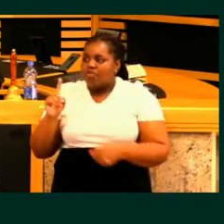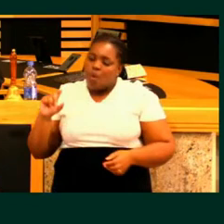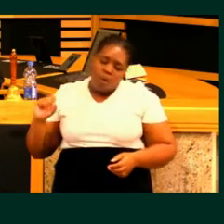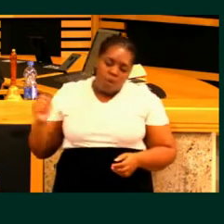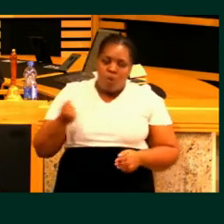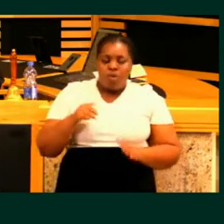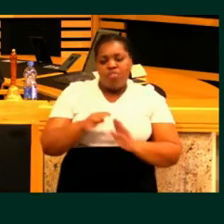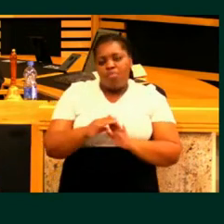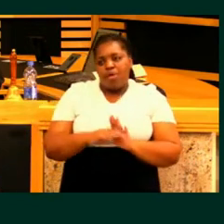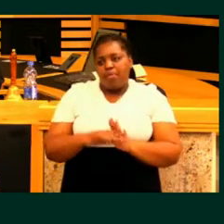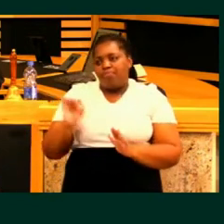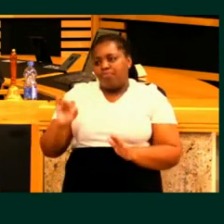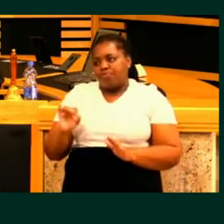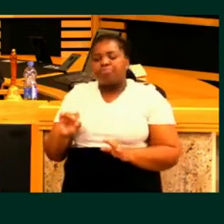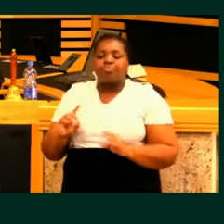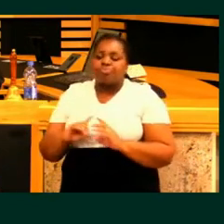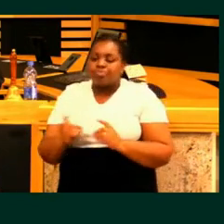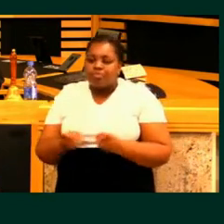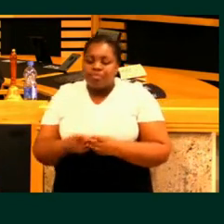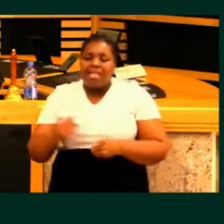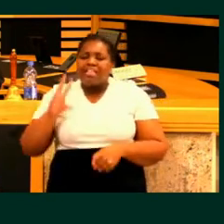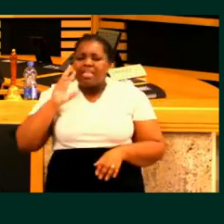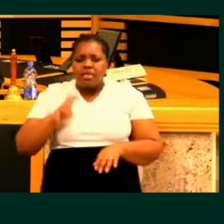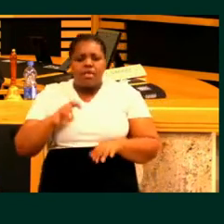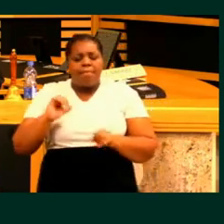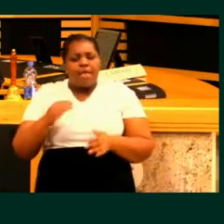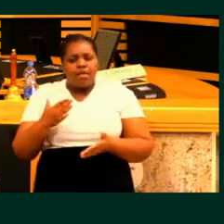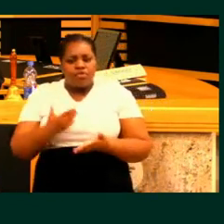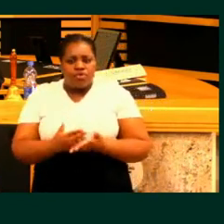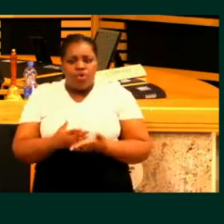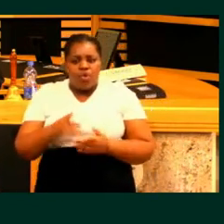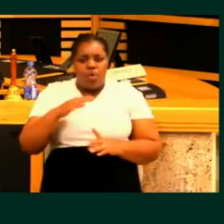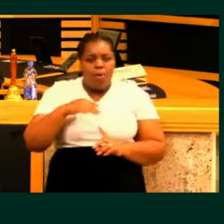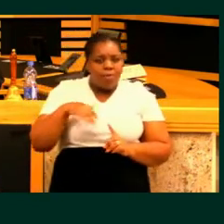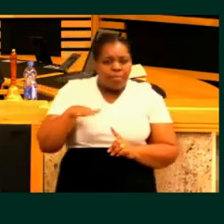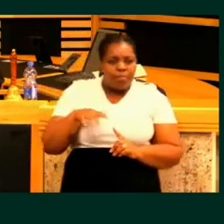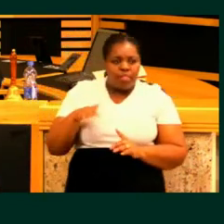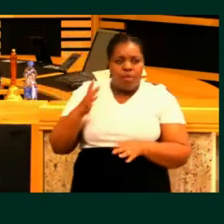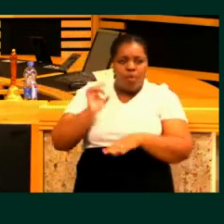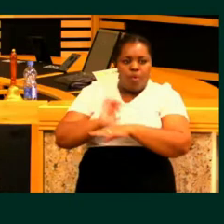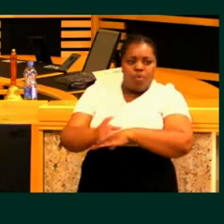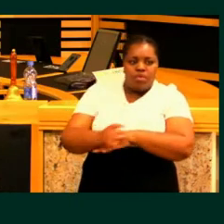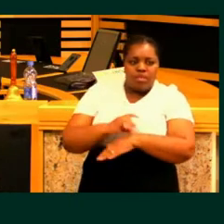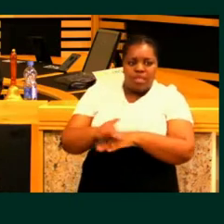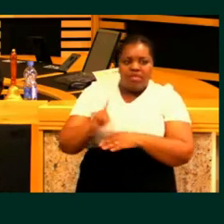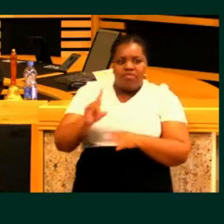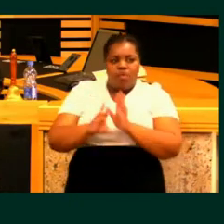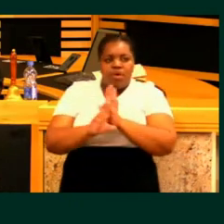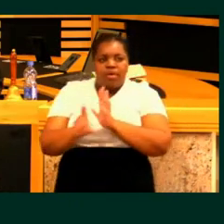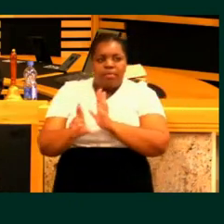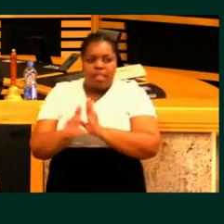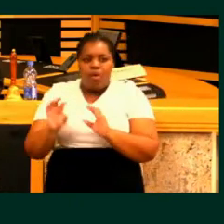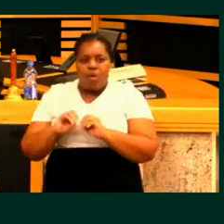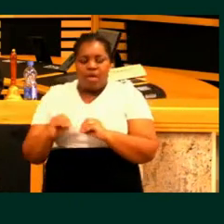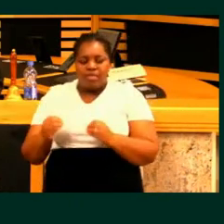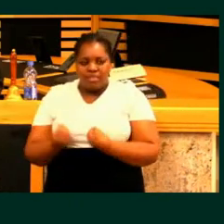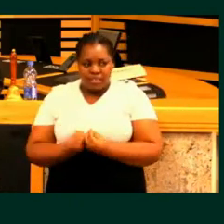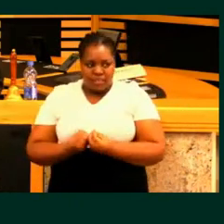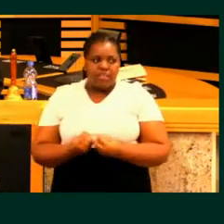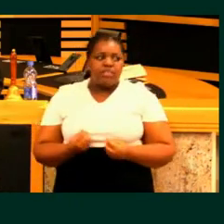programs of their institutions they lead and ensure that platforms for consultations with Representatives organization